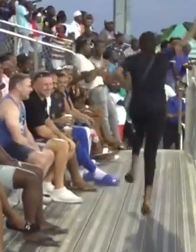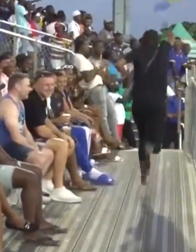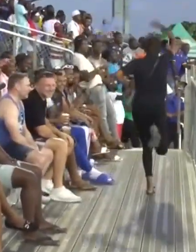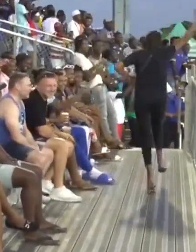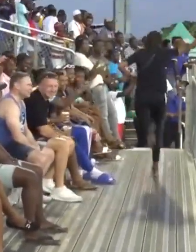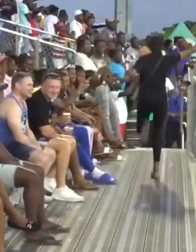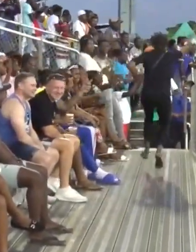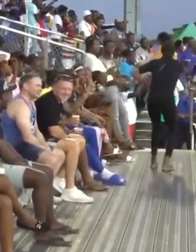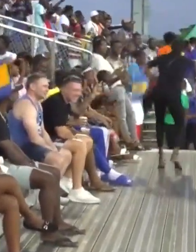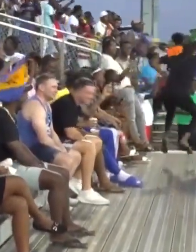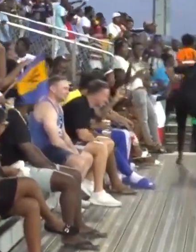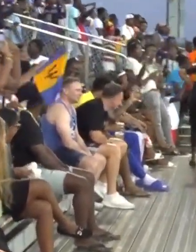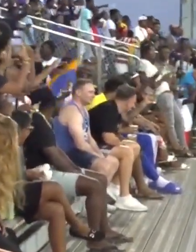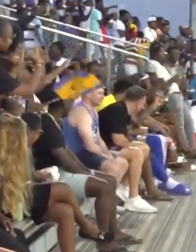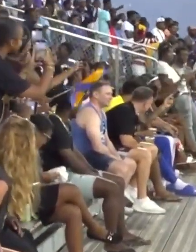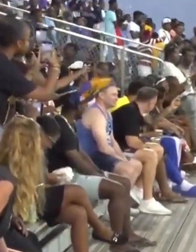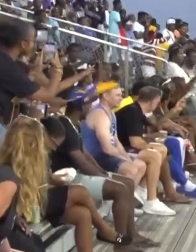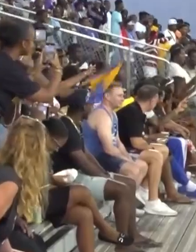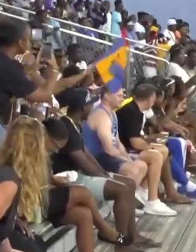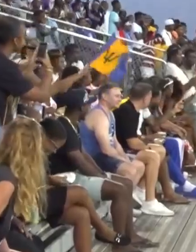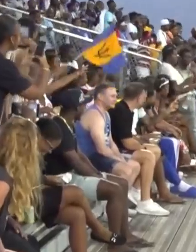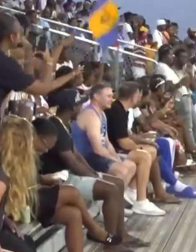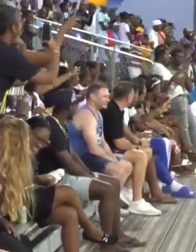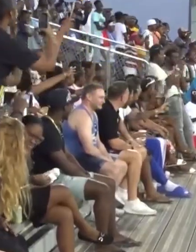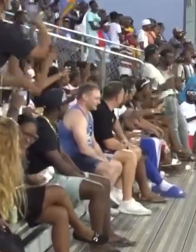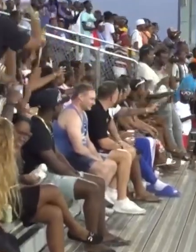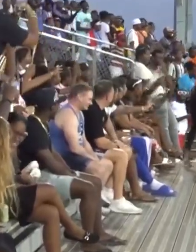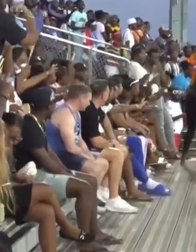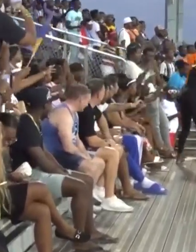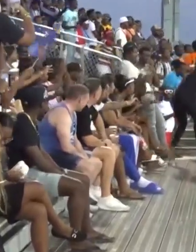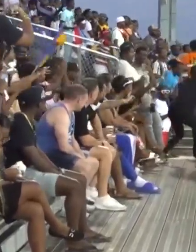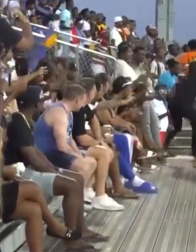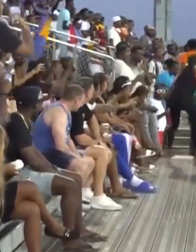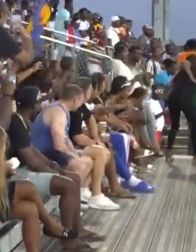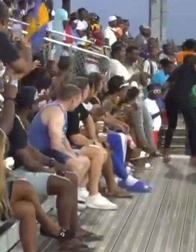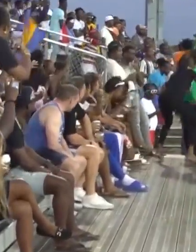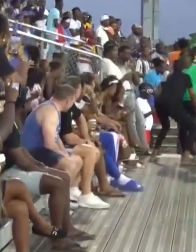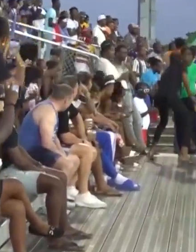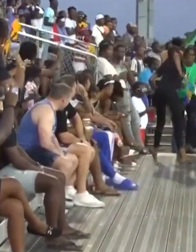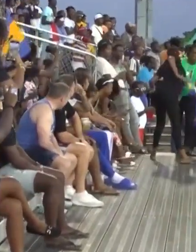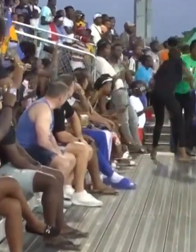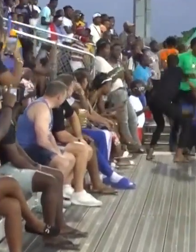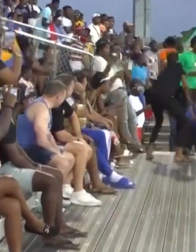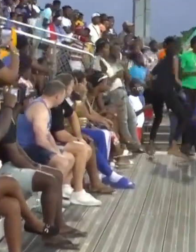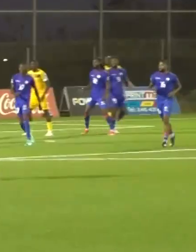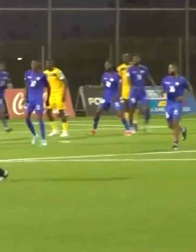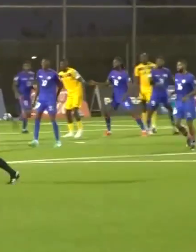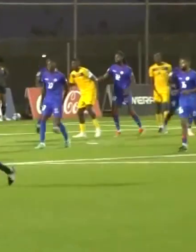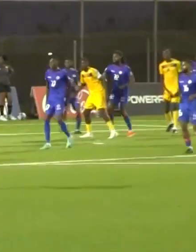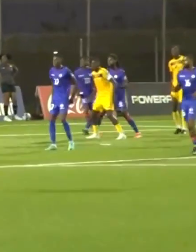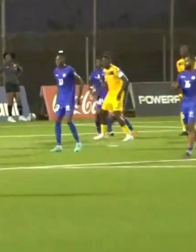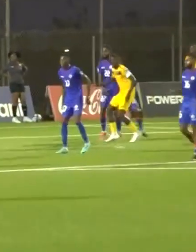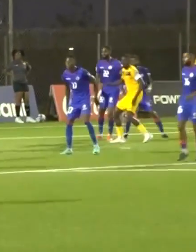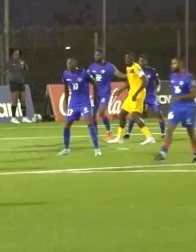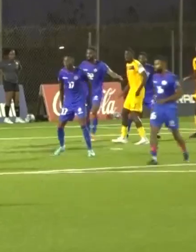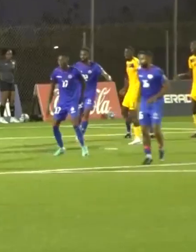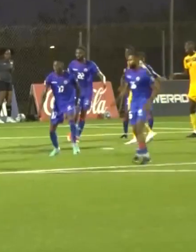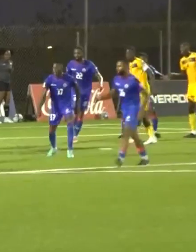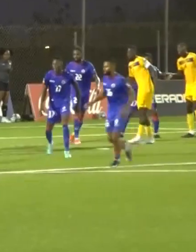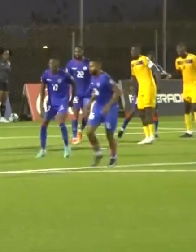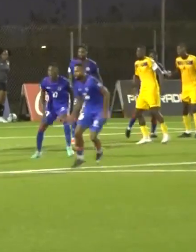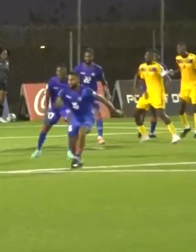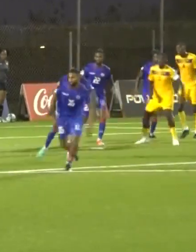celebration. Pure jubilation, and the cameras were out to capture the moment. But the celebrations for the home fans